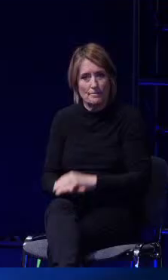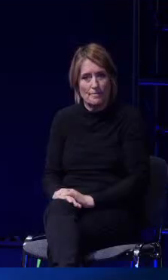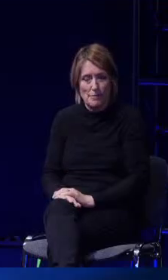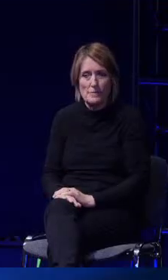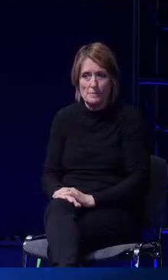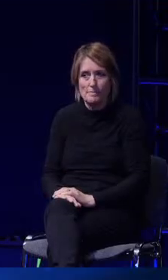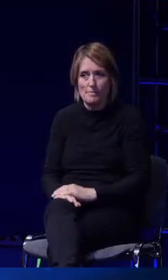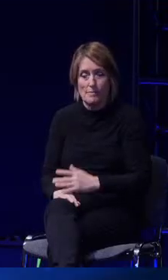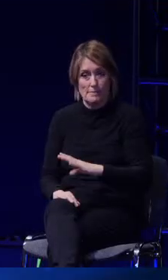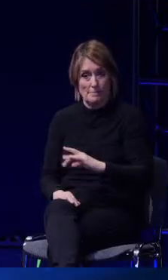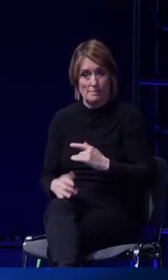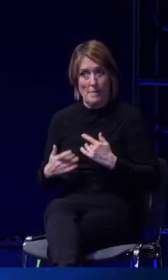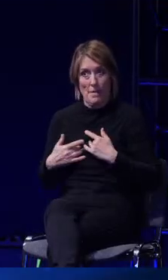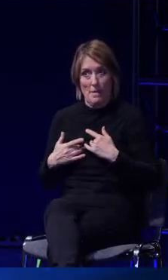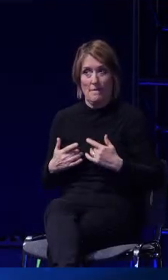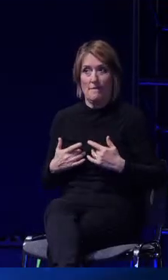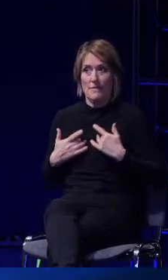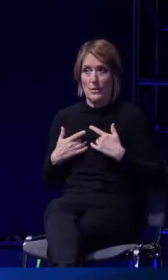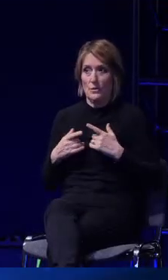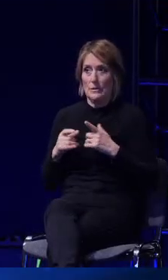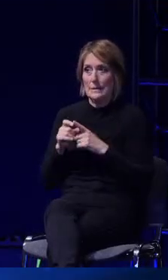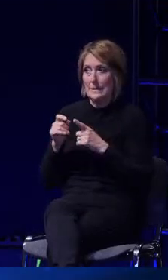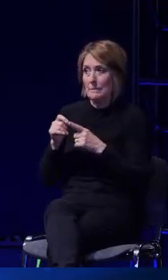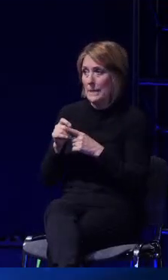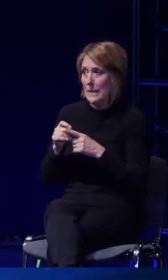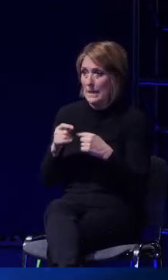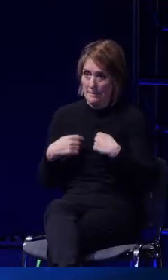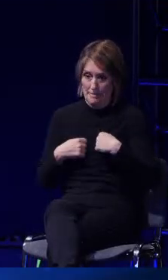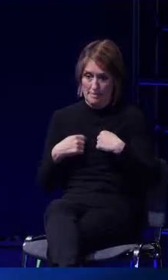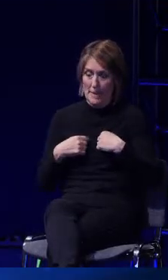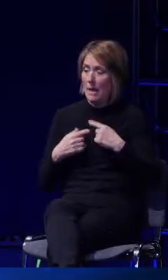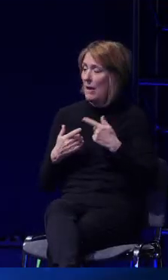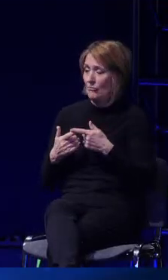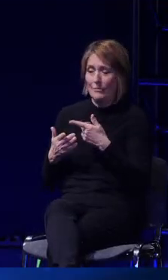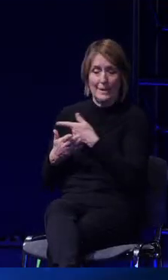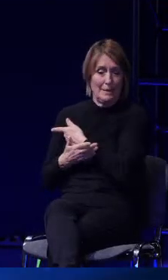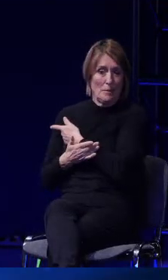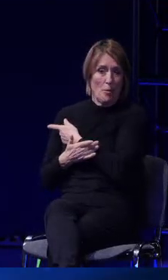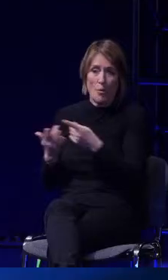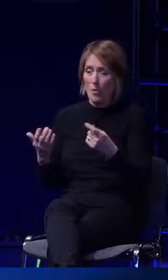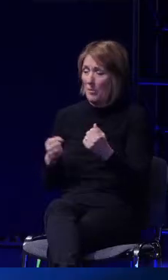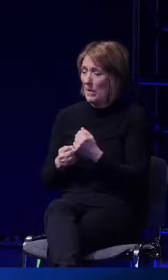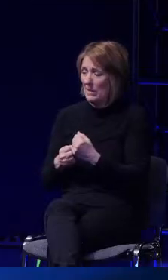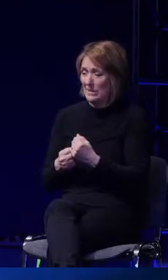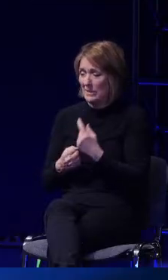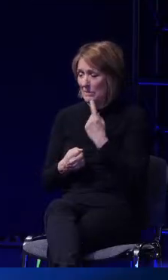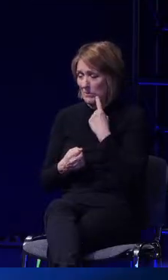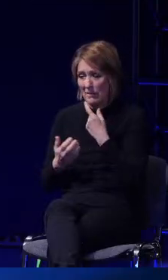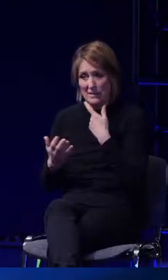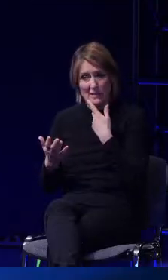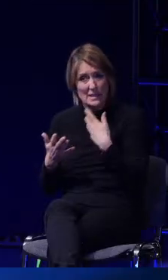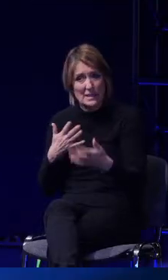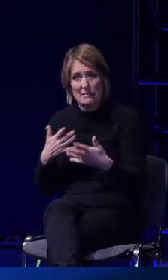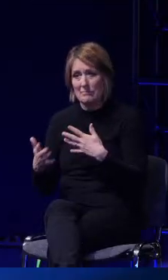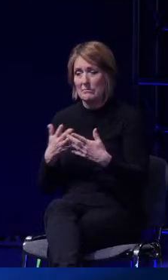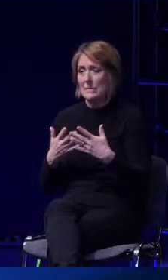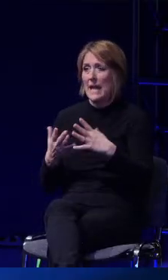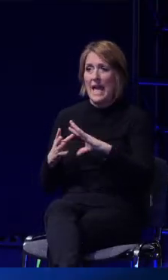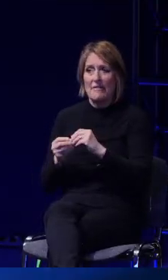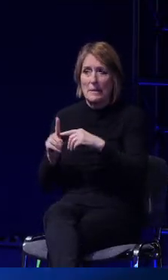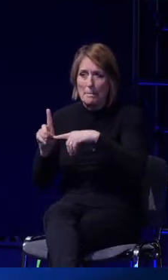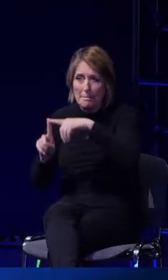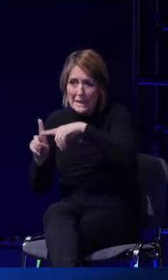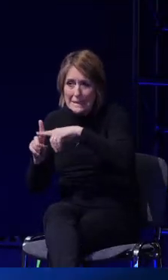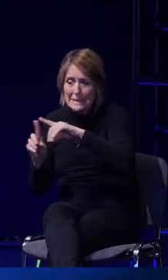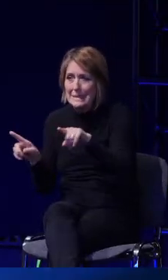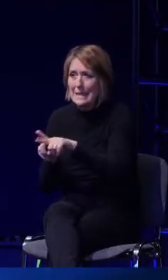and from my point of view as the DP, like, these guys made all of that completely transparent. It was like everything being metered into the same